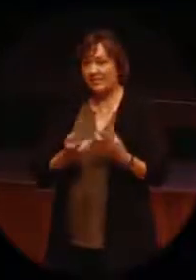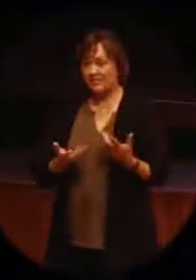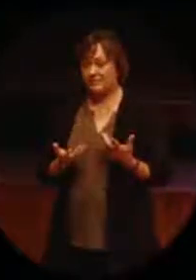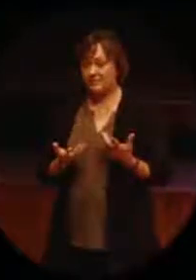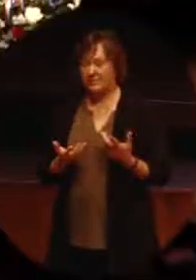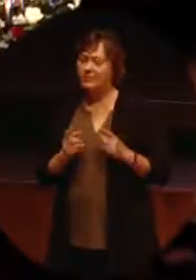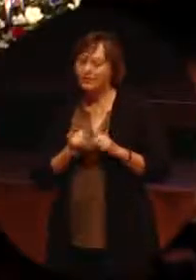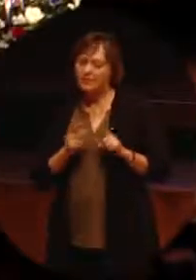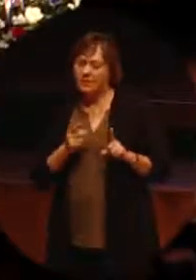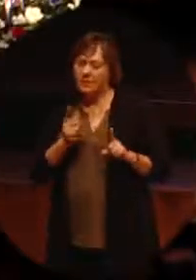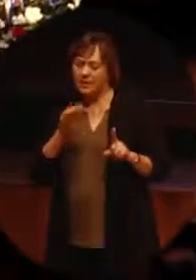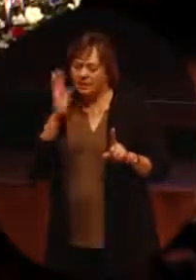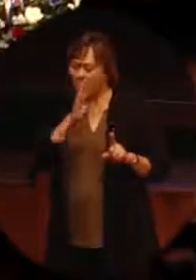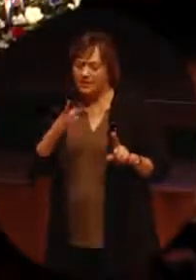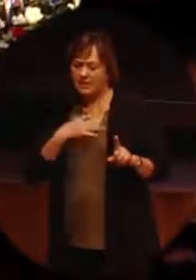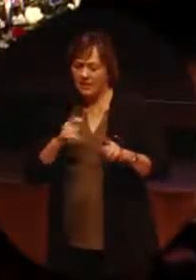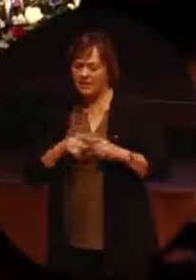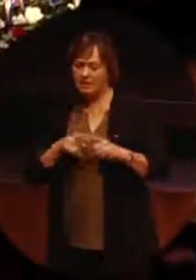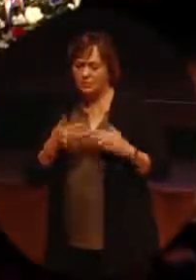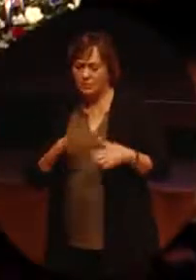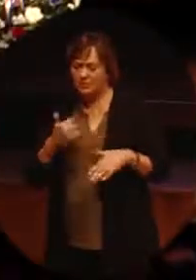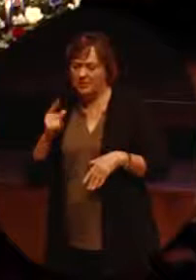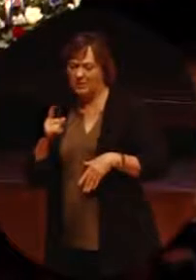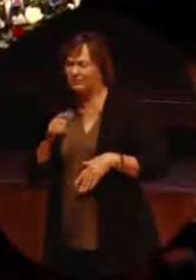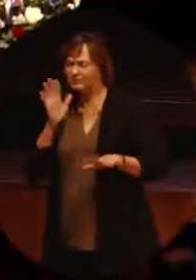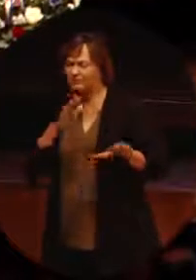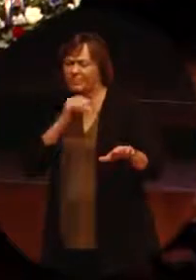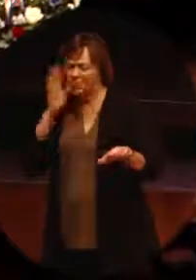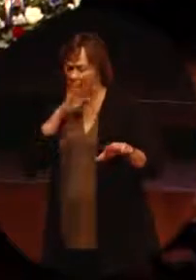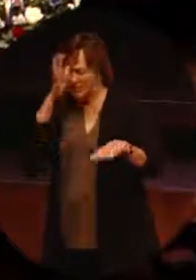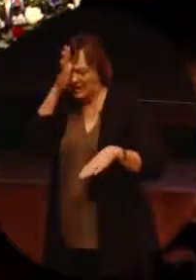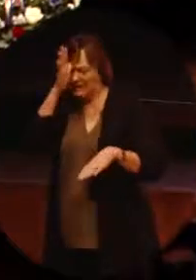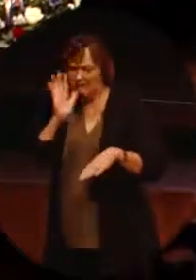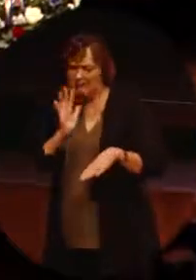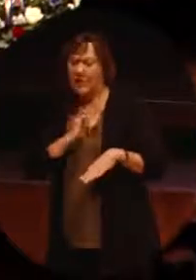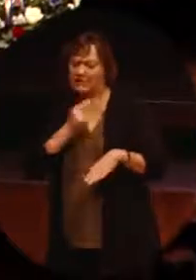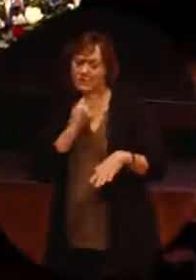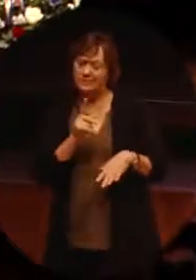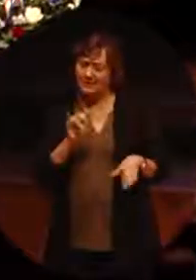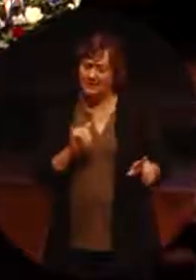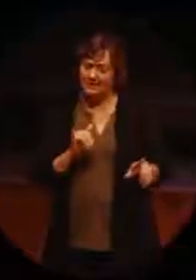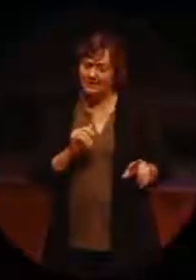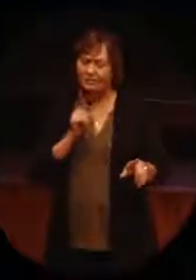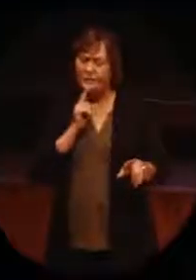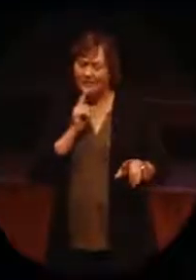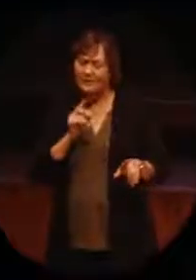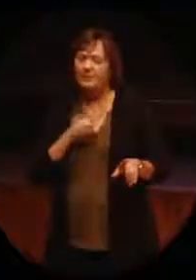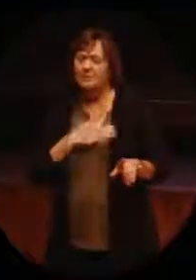But they never like to lose anyone, so don't worry, Dad. And I told him,